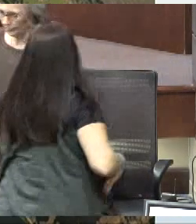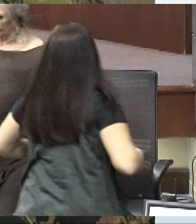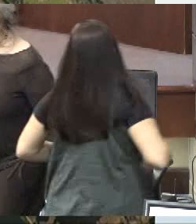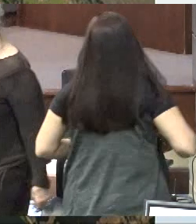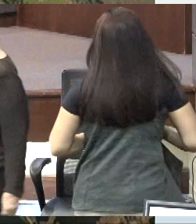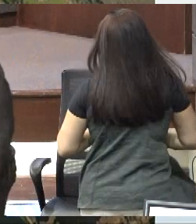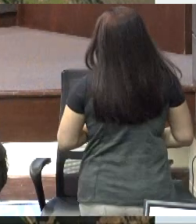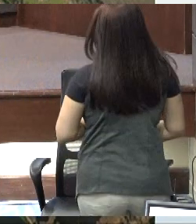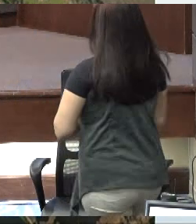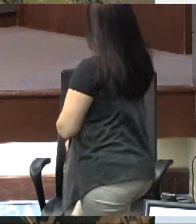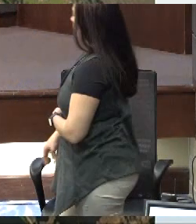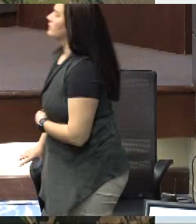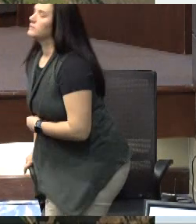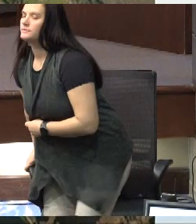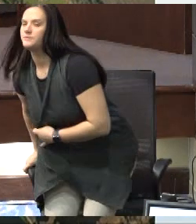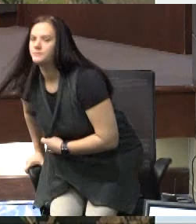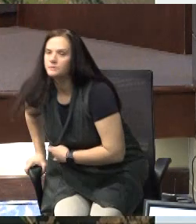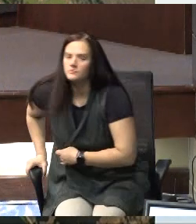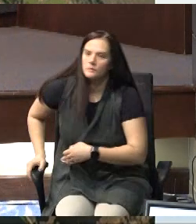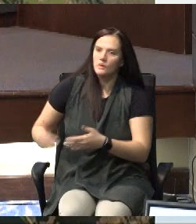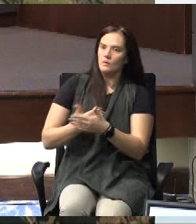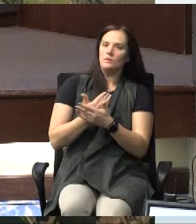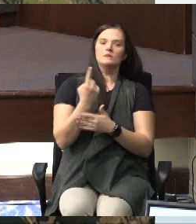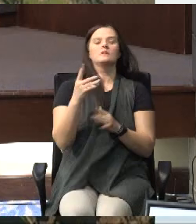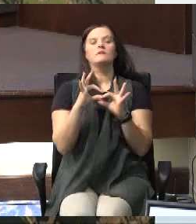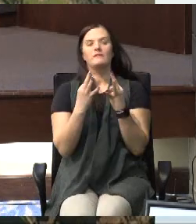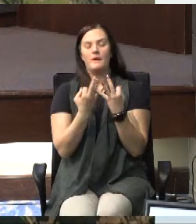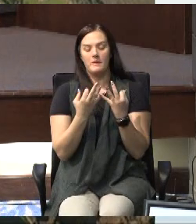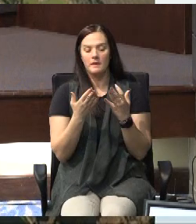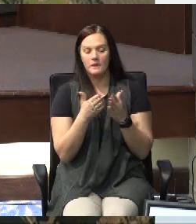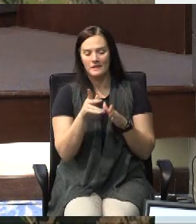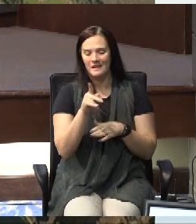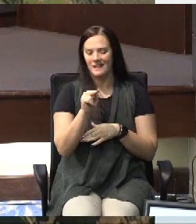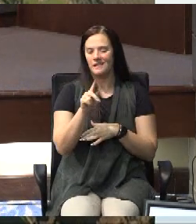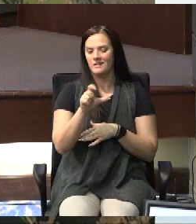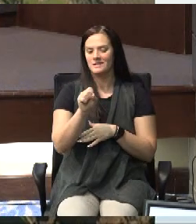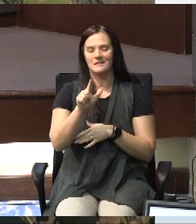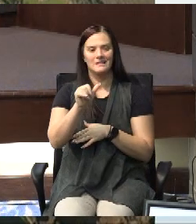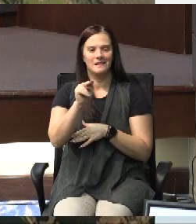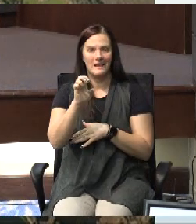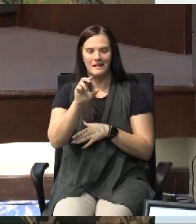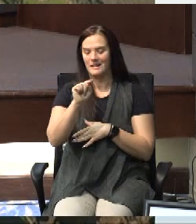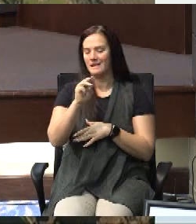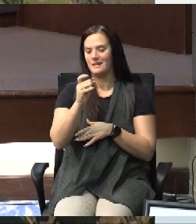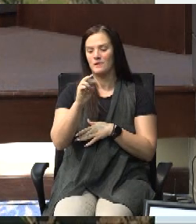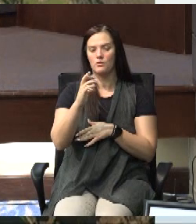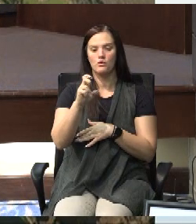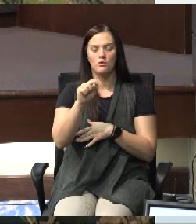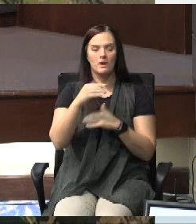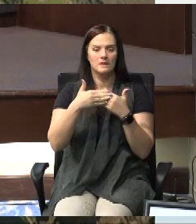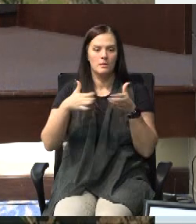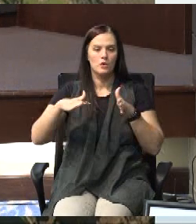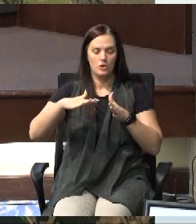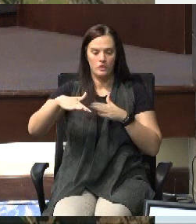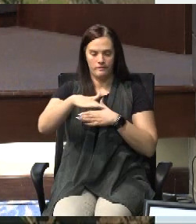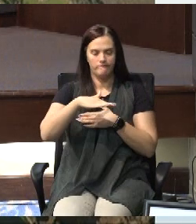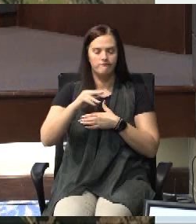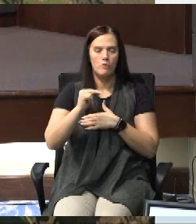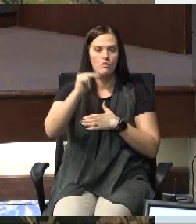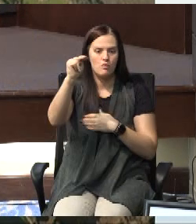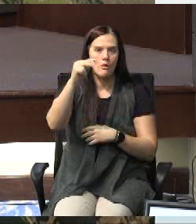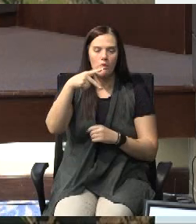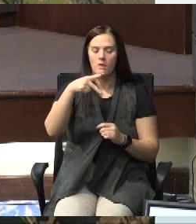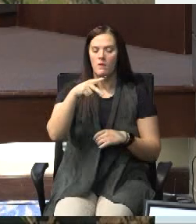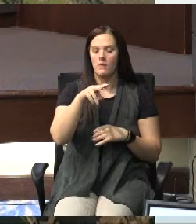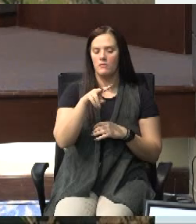subdivision along Loop 340 near Kendall Lane in our Timbercrest neighborhood. It's just north of the Buena